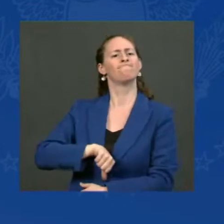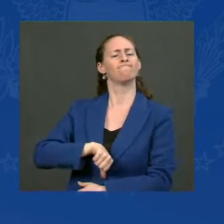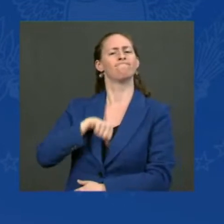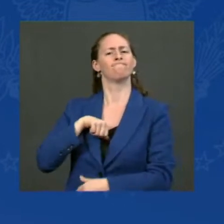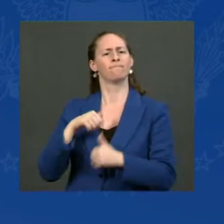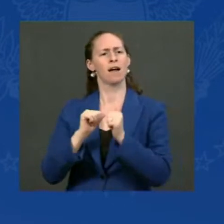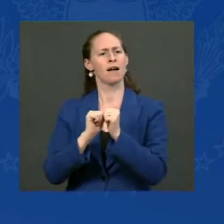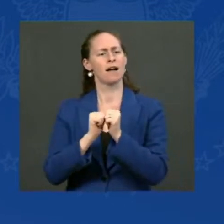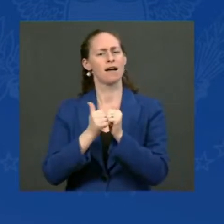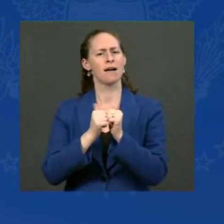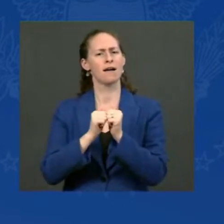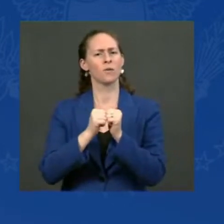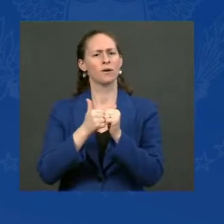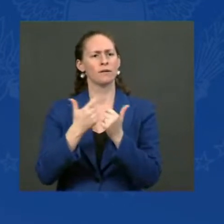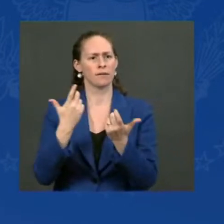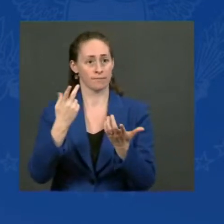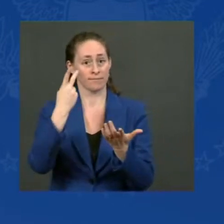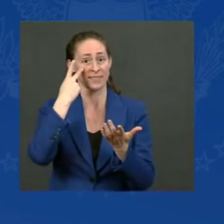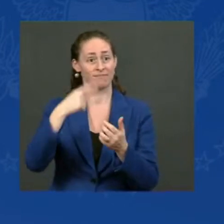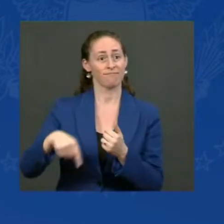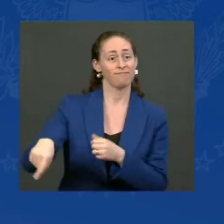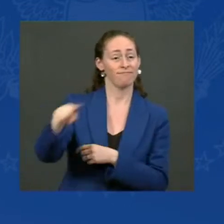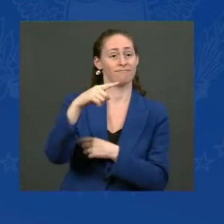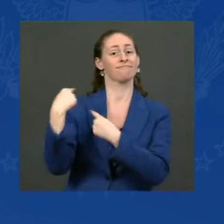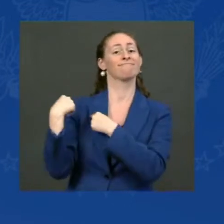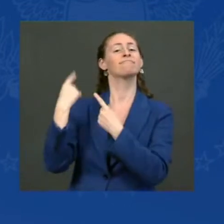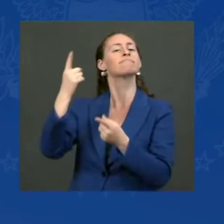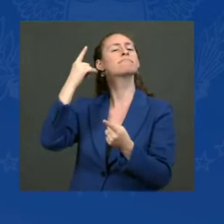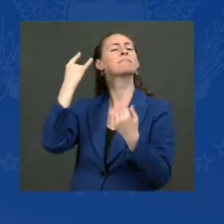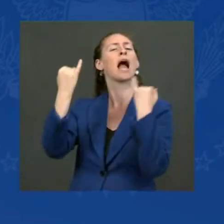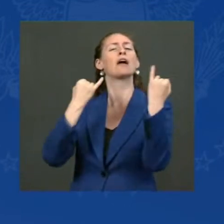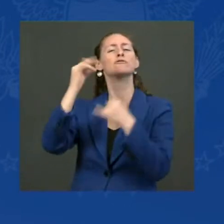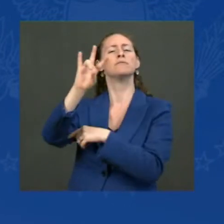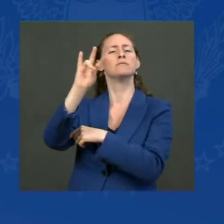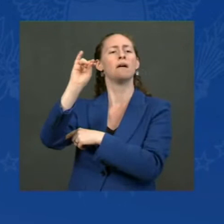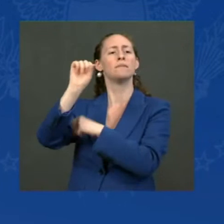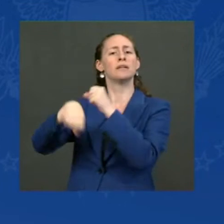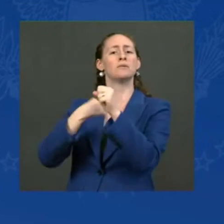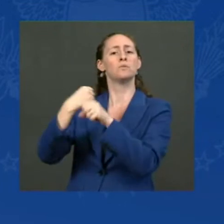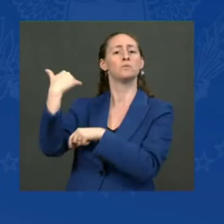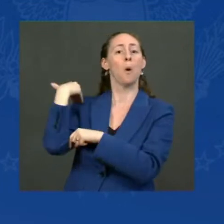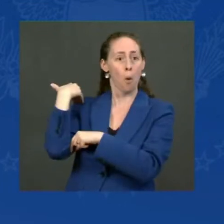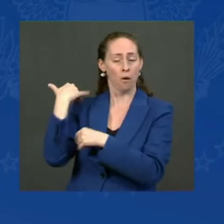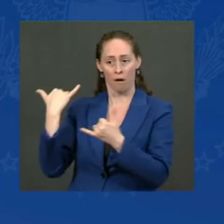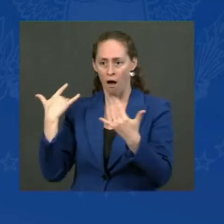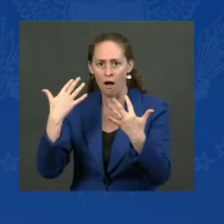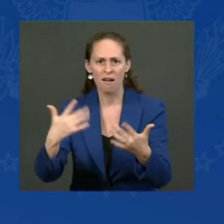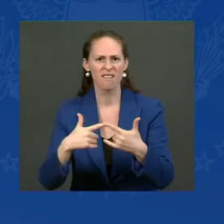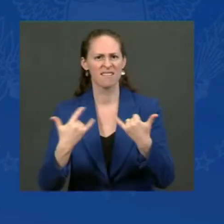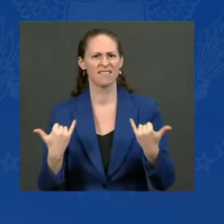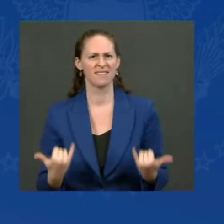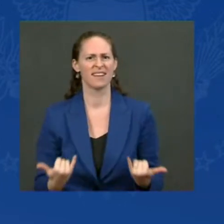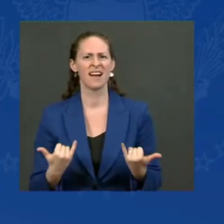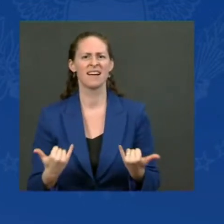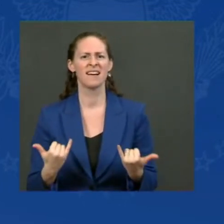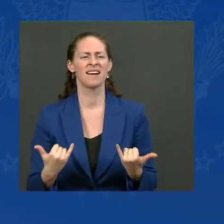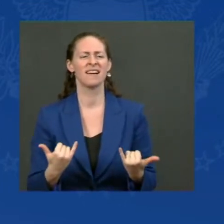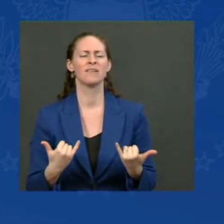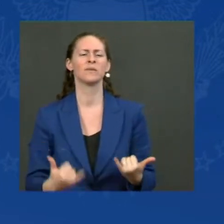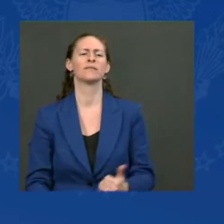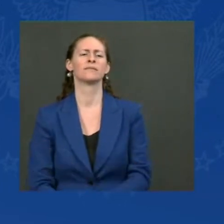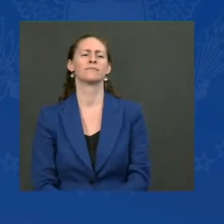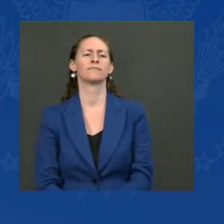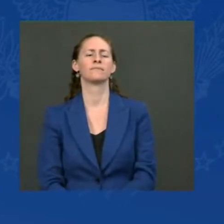decades ago formed this institution? Will we apply and strengthen the core tenets of the international